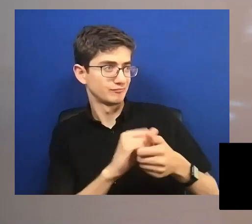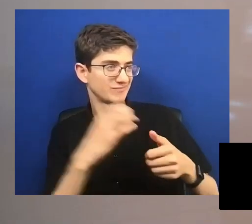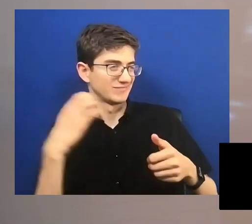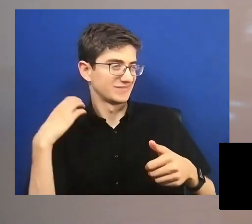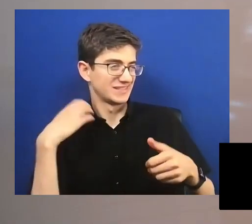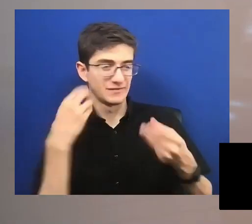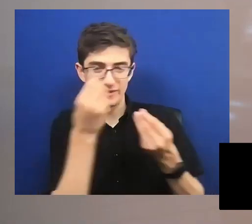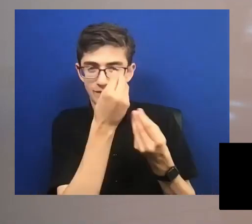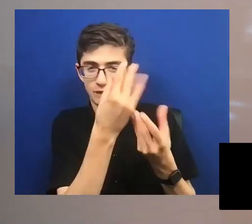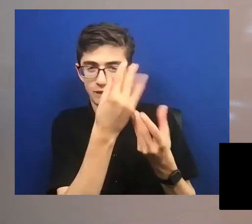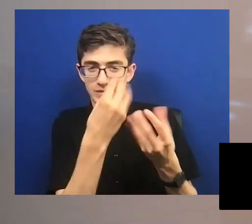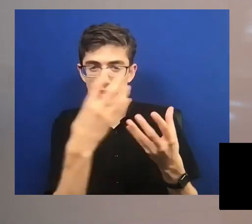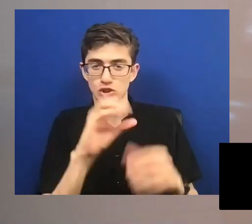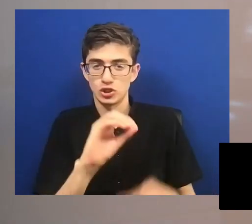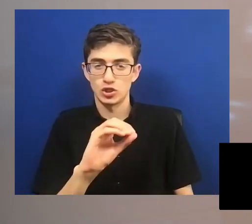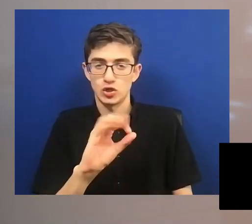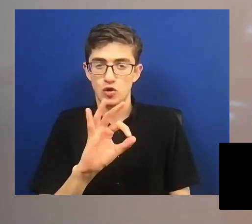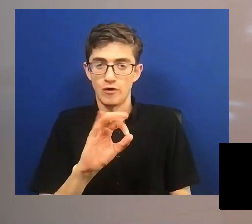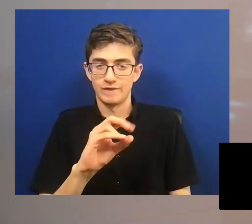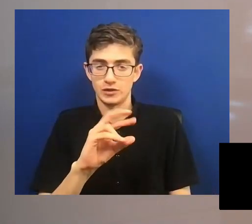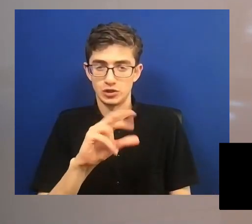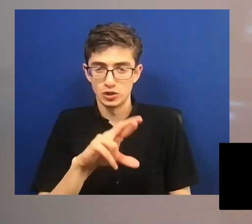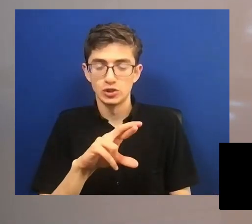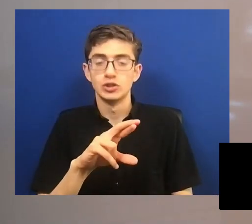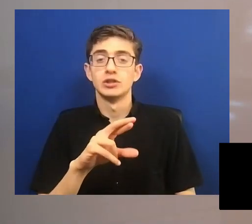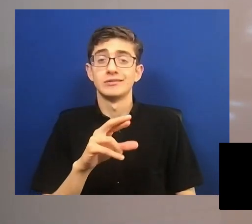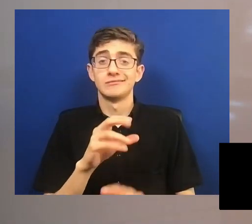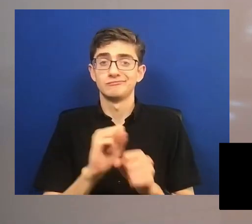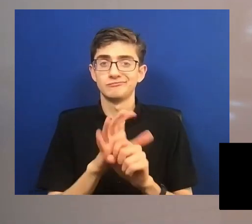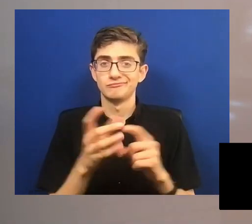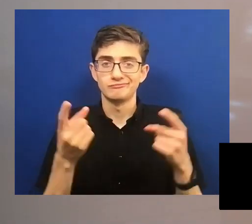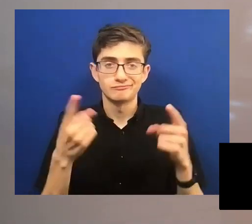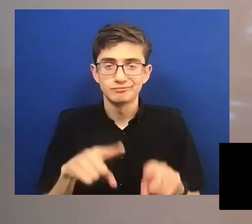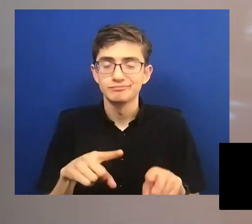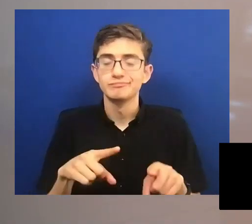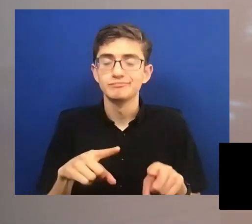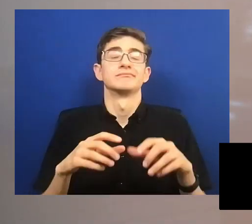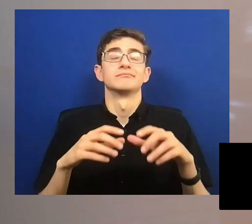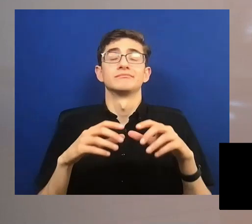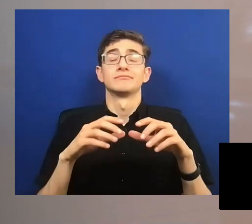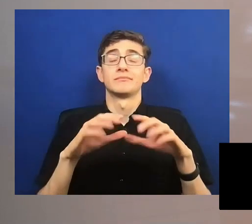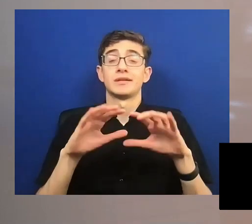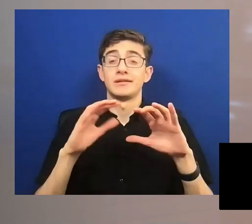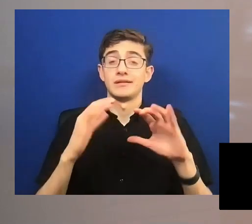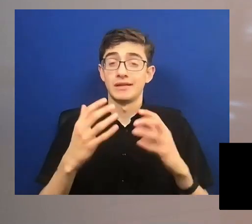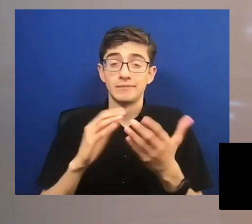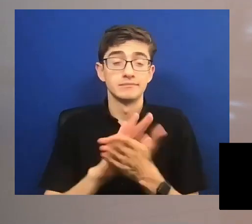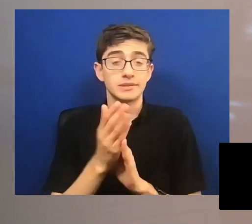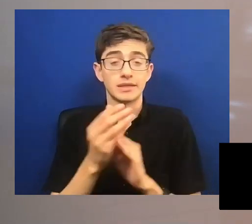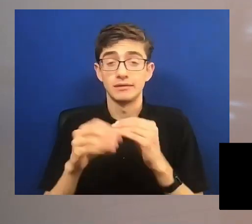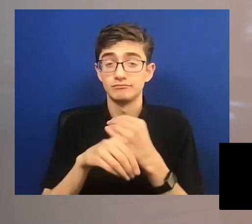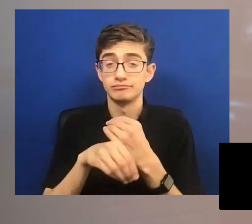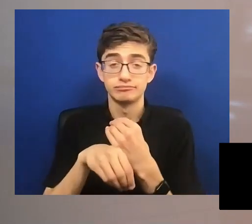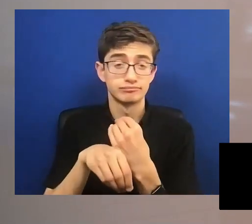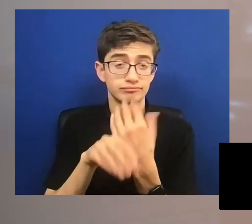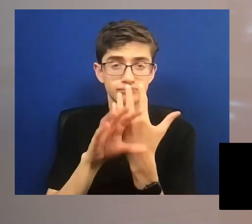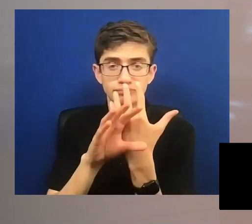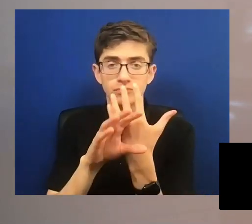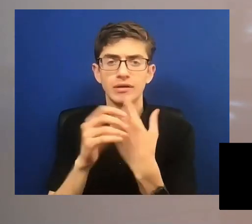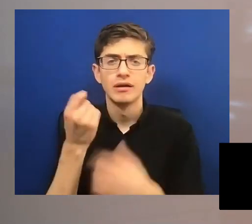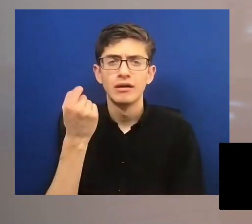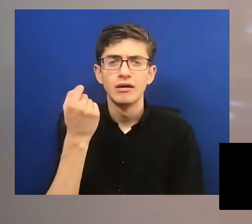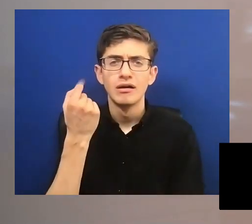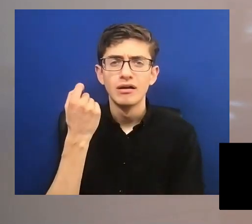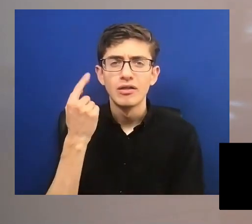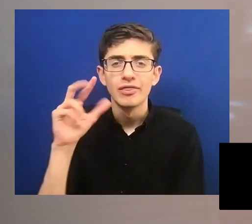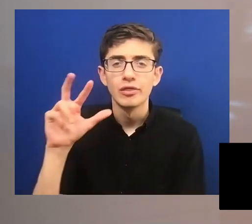university, and COVID hit, classes went remote, and we were contacted by more than